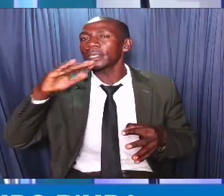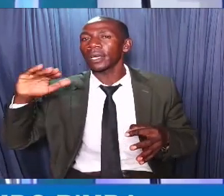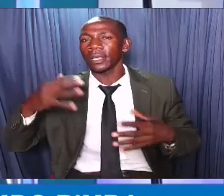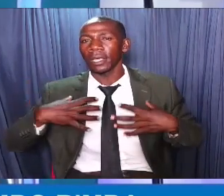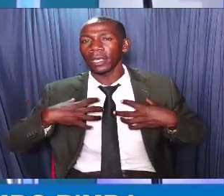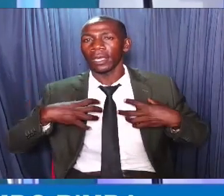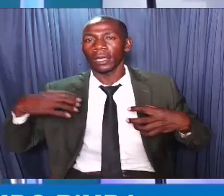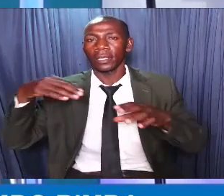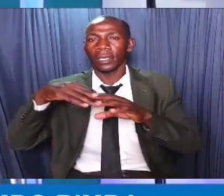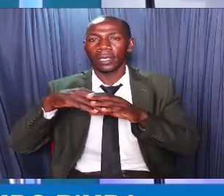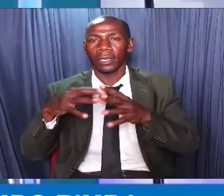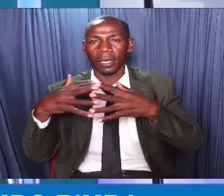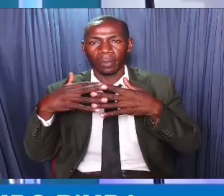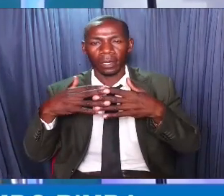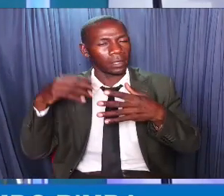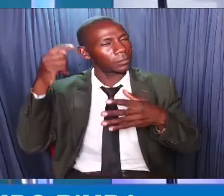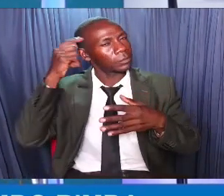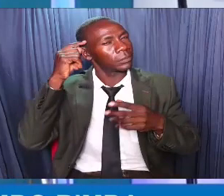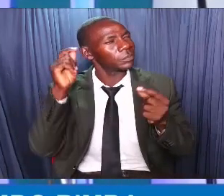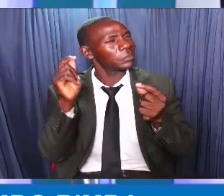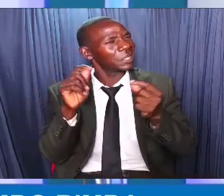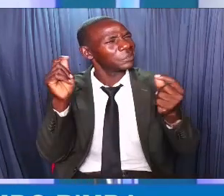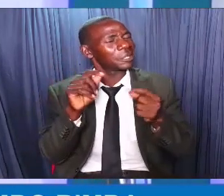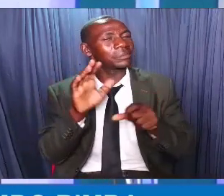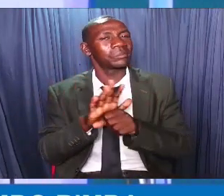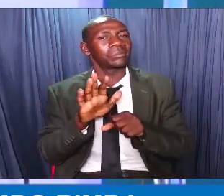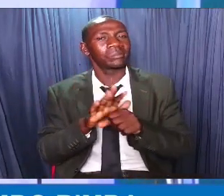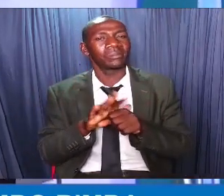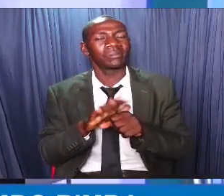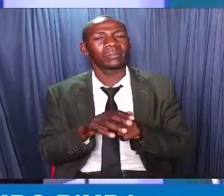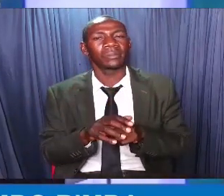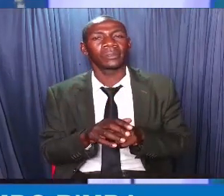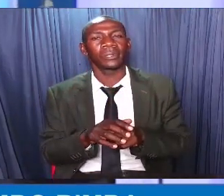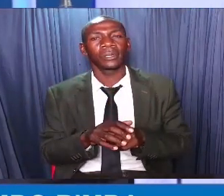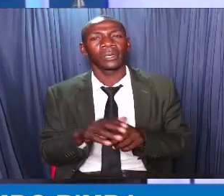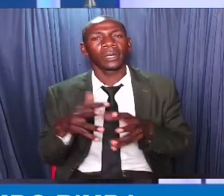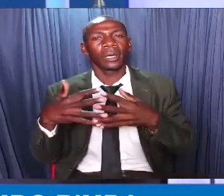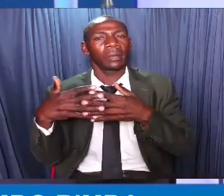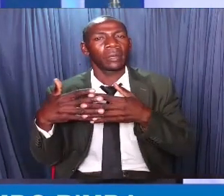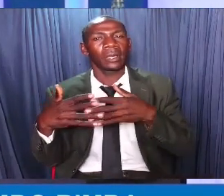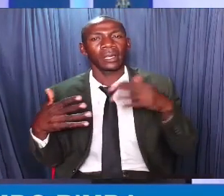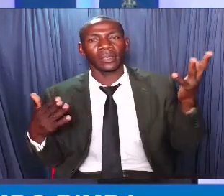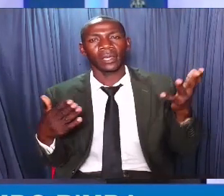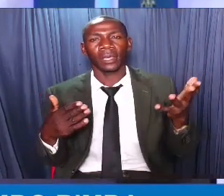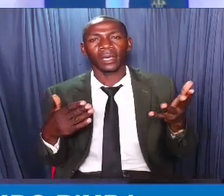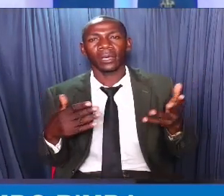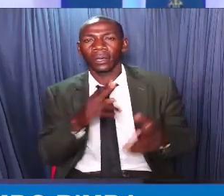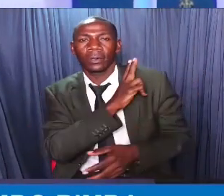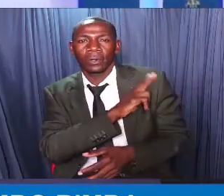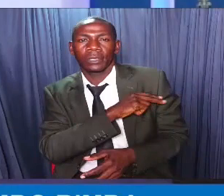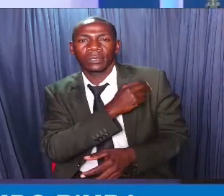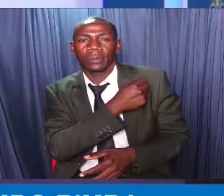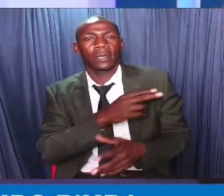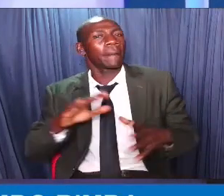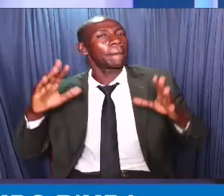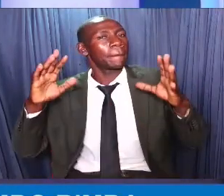was healed in America. Kichwa kinatwanga wamejaribu kila njia. The head was aching seriously. Wako uzunguni penye kila matibabu ambako ndio watu